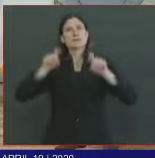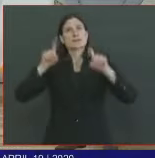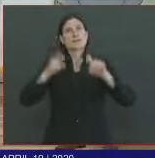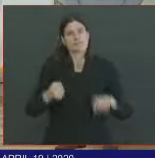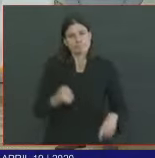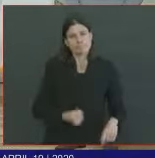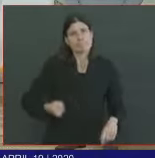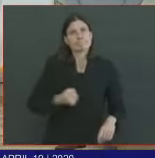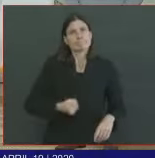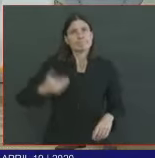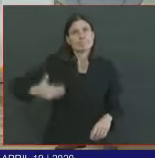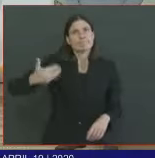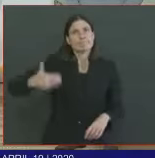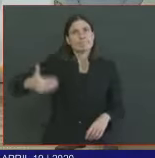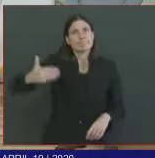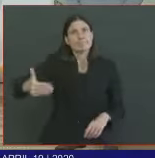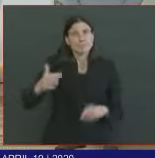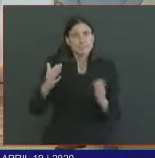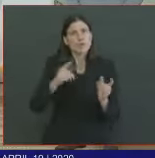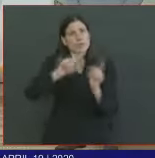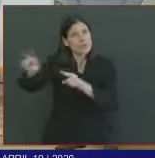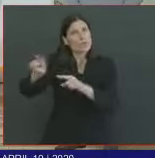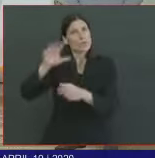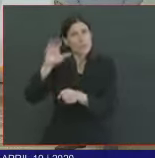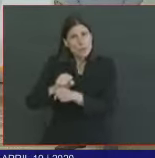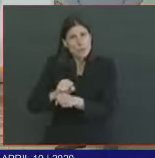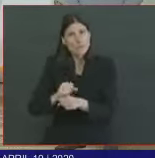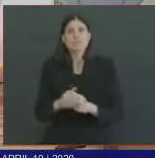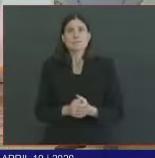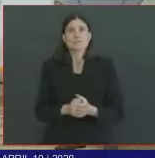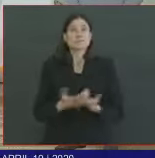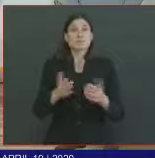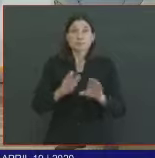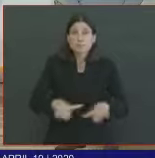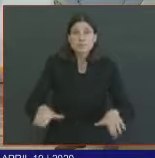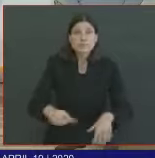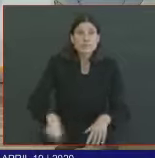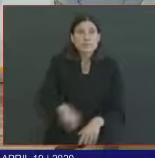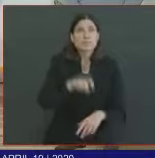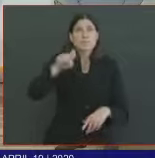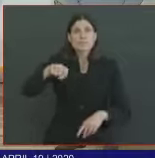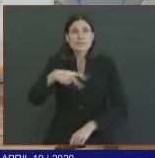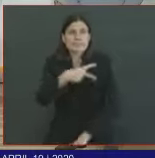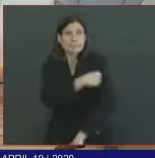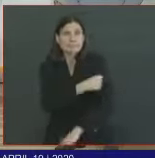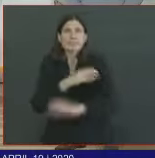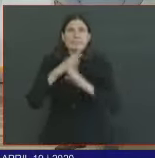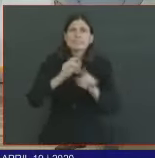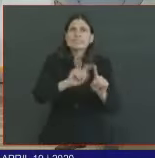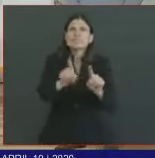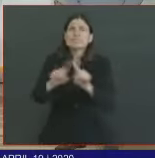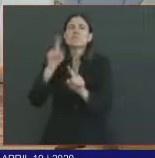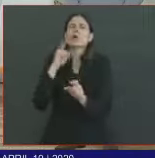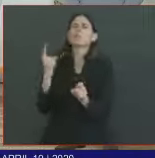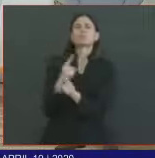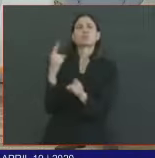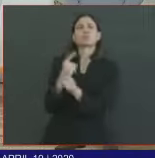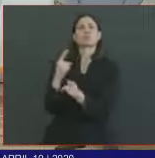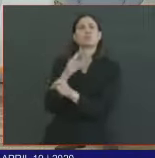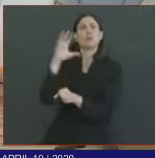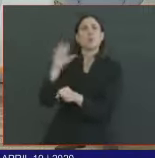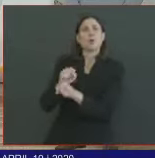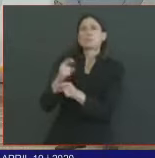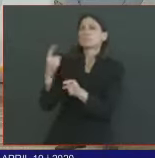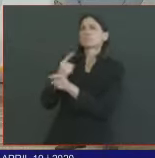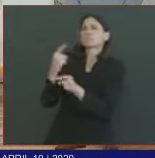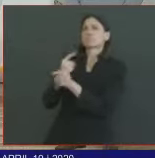We need to do those kind of things. We have to remember, COVID-19 is happening, but everything else is happening, too, right? So we have to make sure that we do some of these